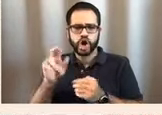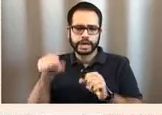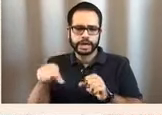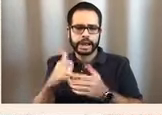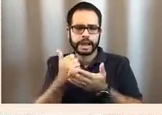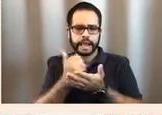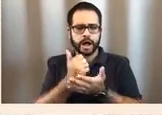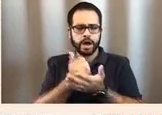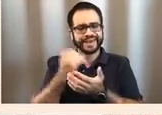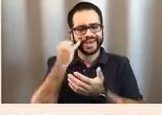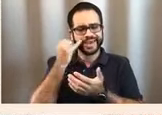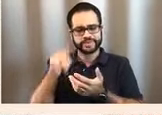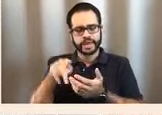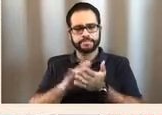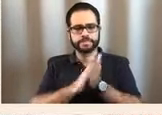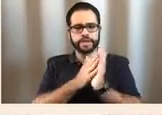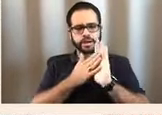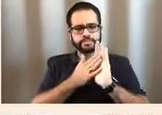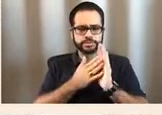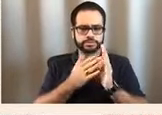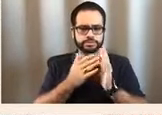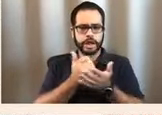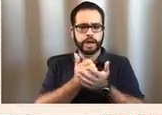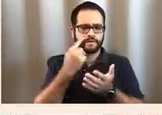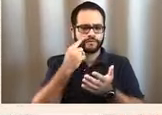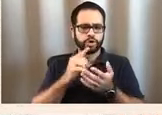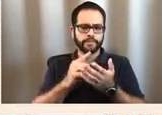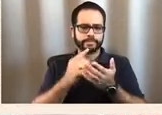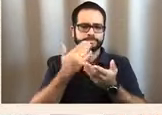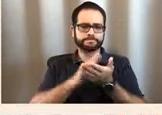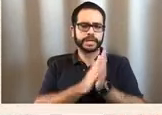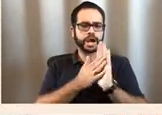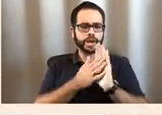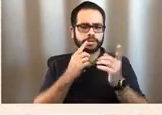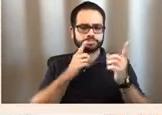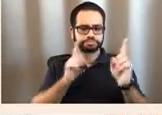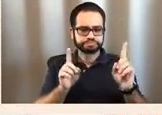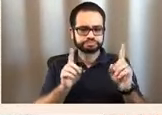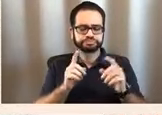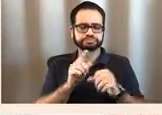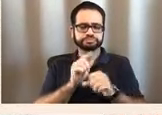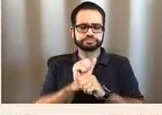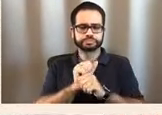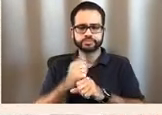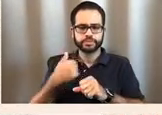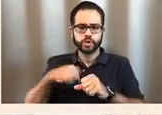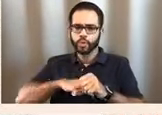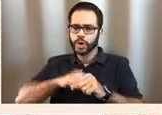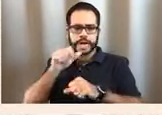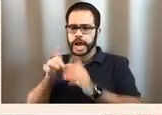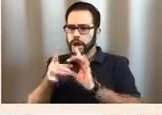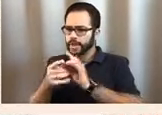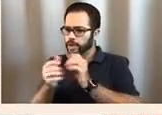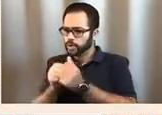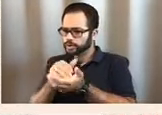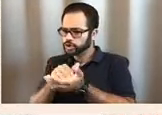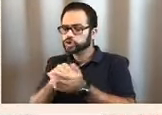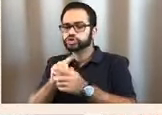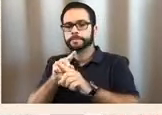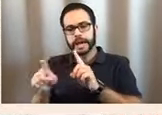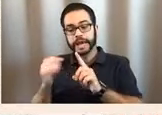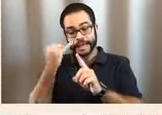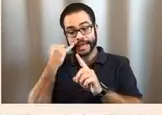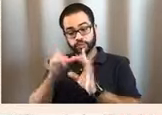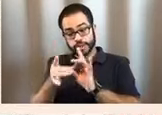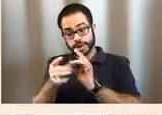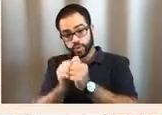way to employment. We aren't a medical program, but we can assist if it's related to employment. So